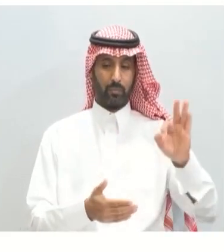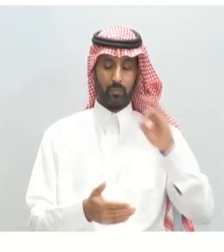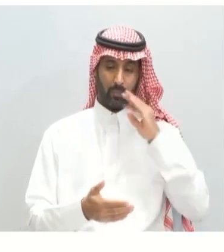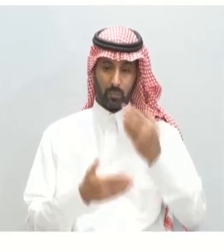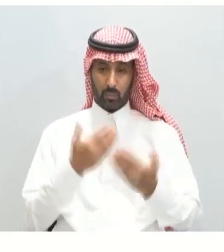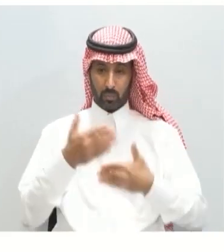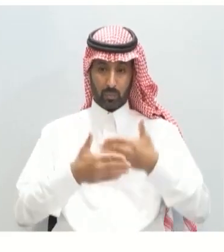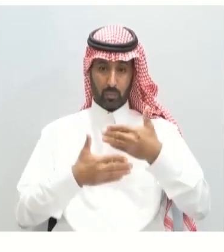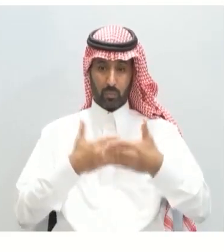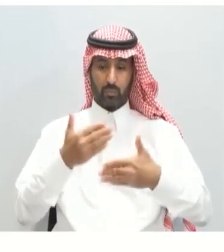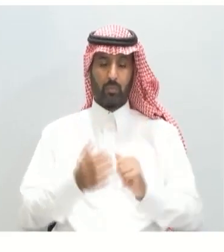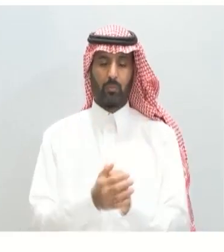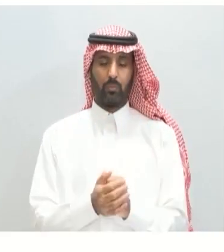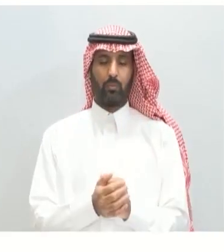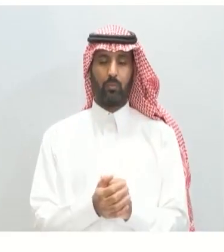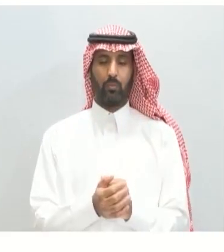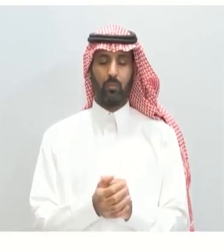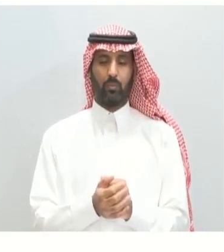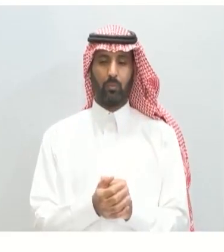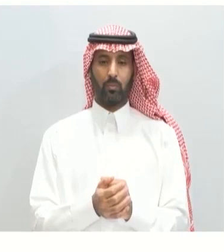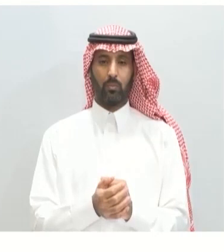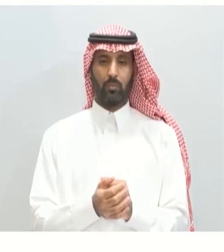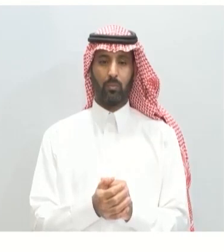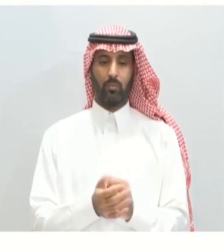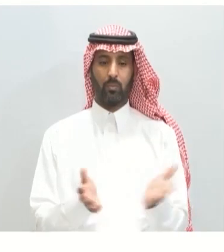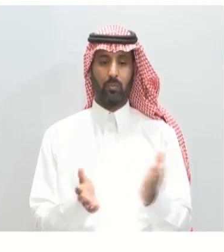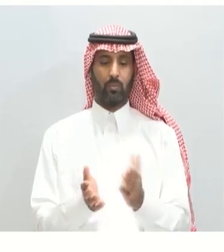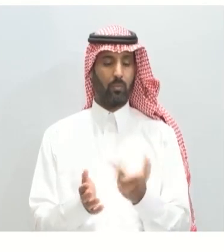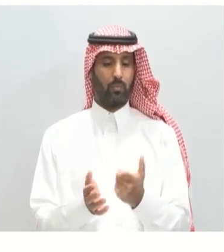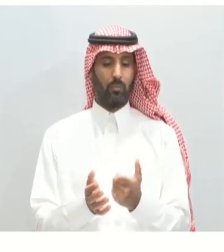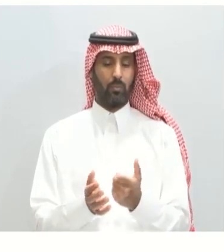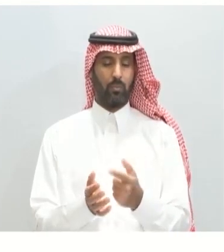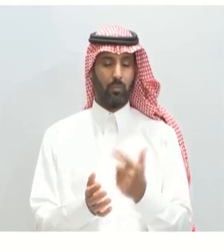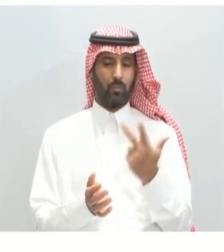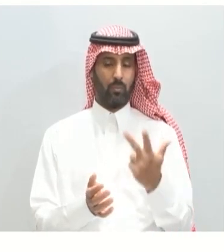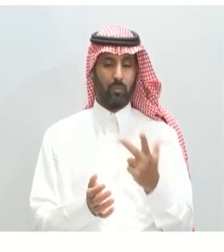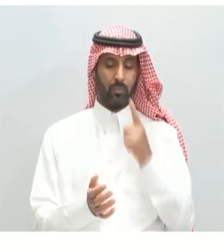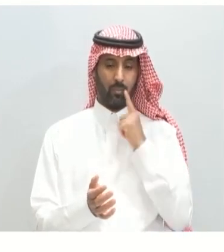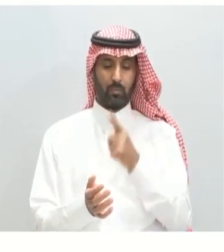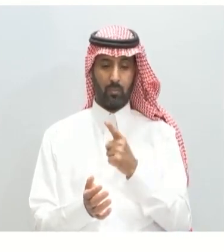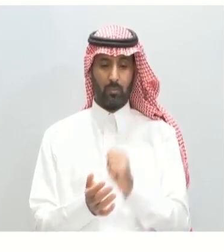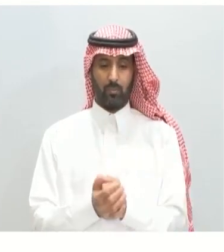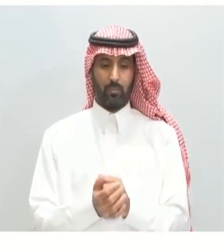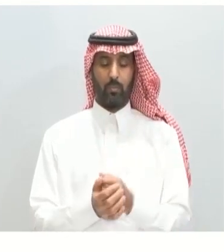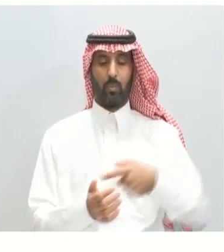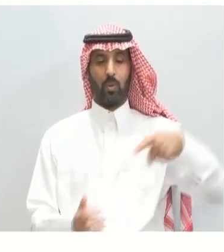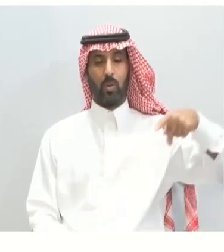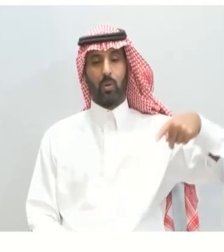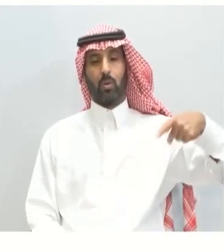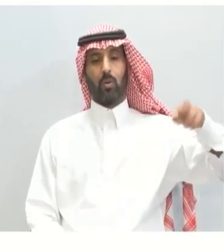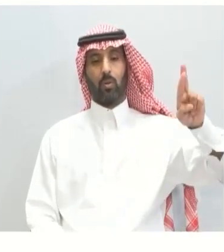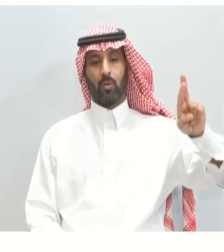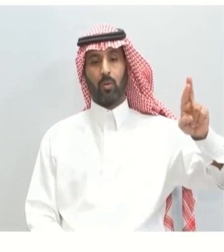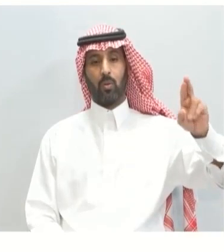improve. So to enhance means to improve. What about number eight, prompt?